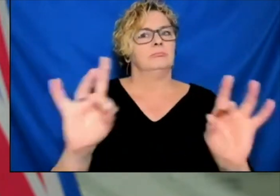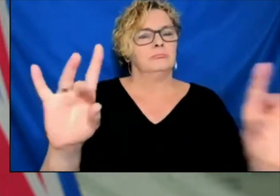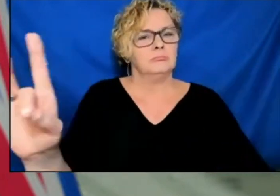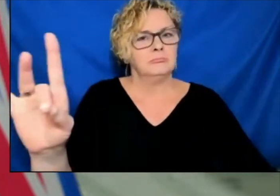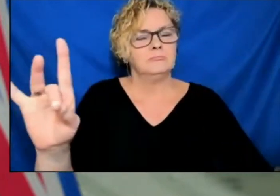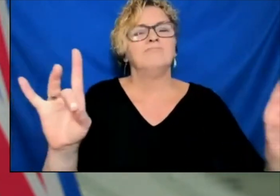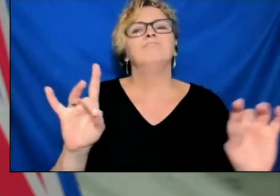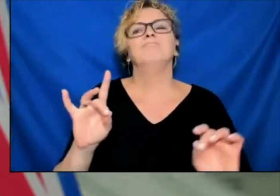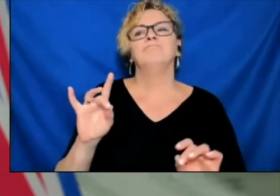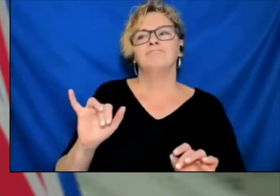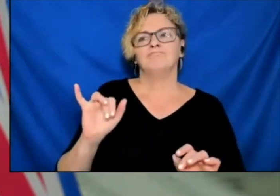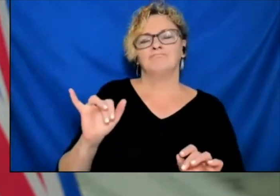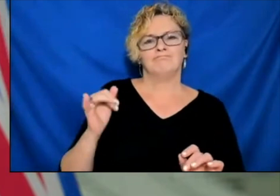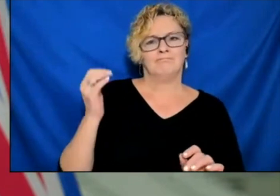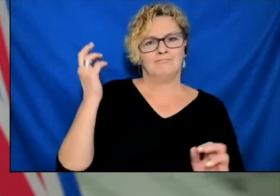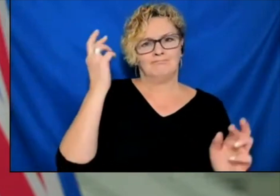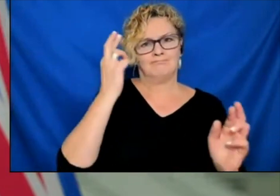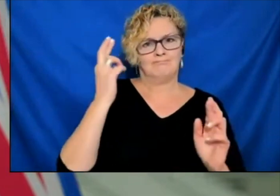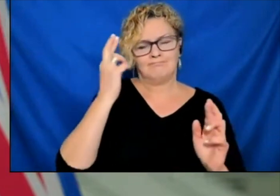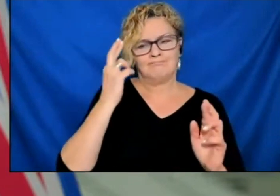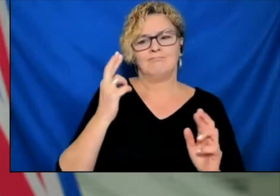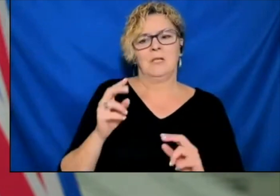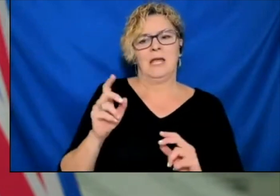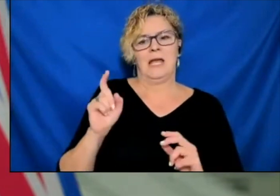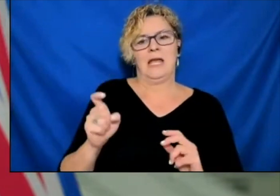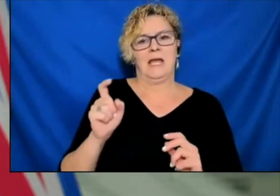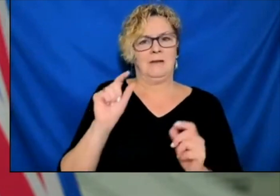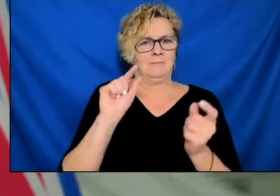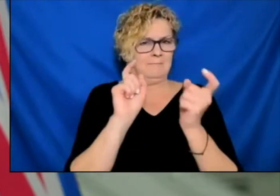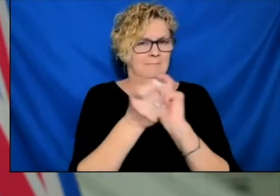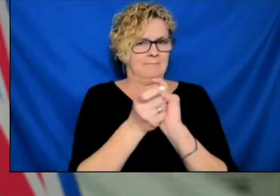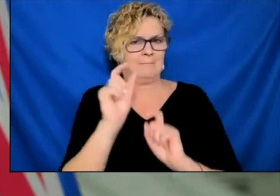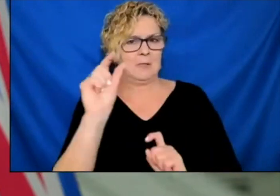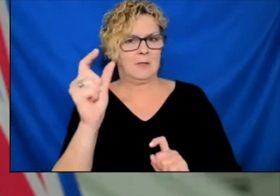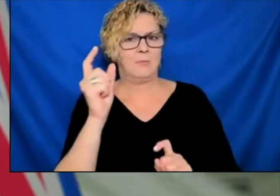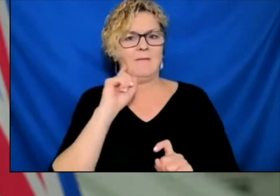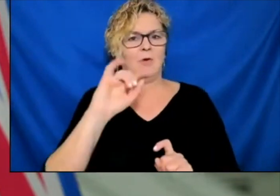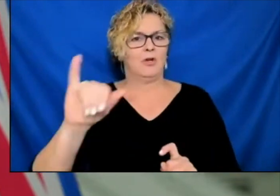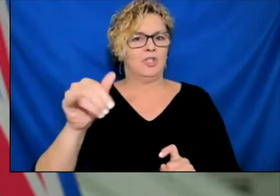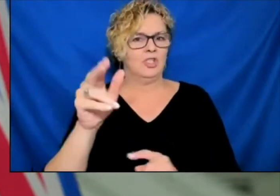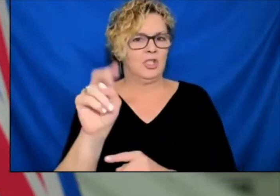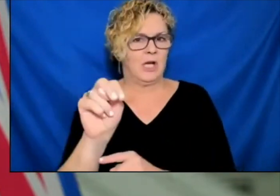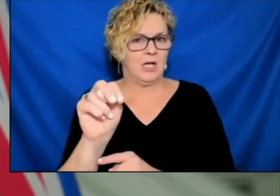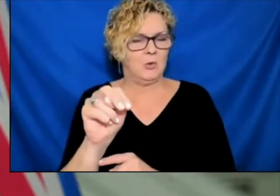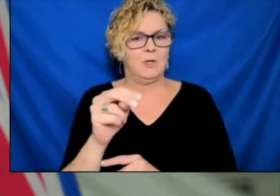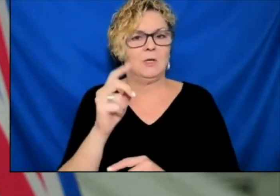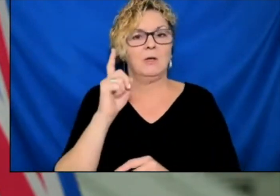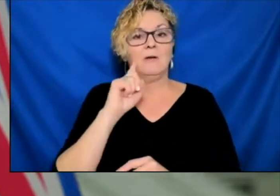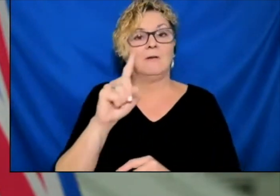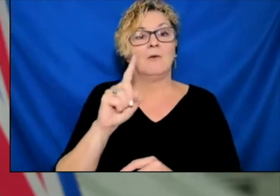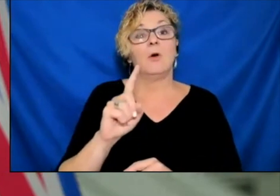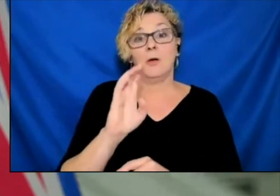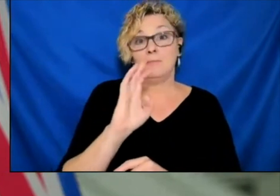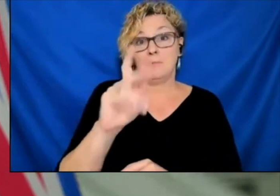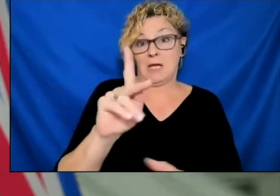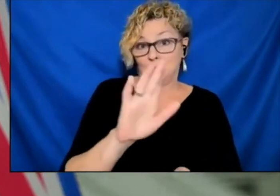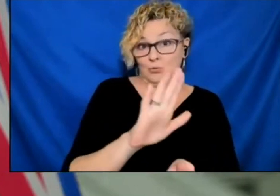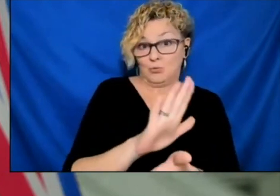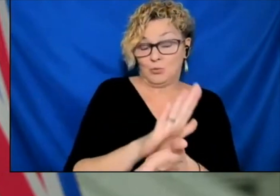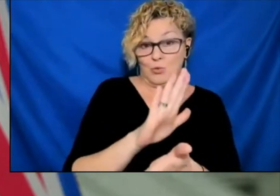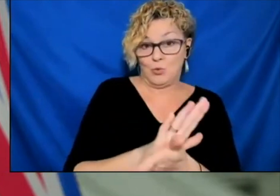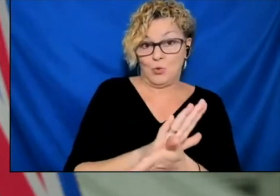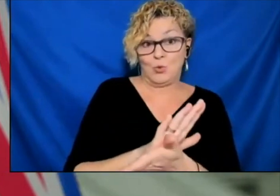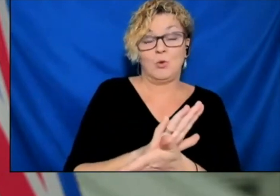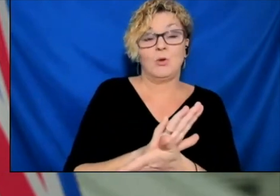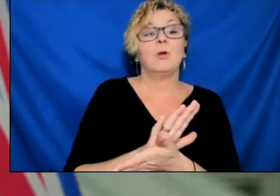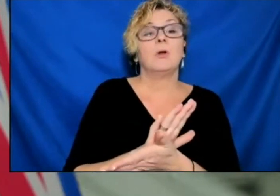is why, as Dr. Henry has announced, we will have a phased approach for the return to school, with students returning to school on